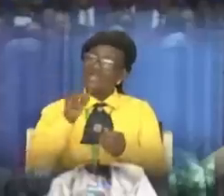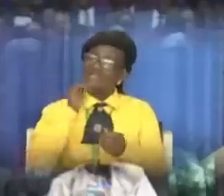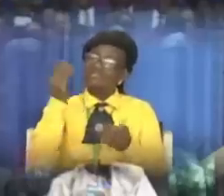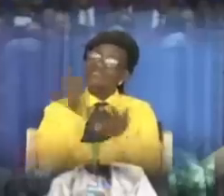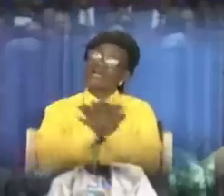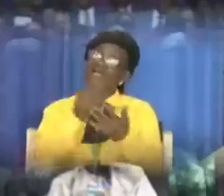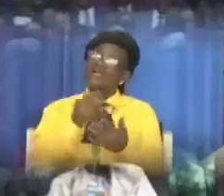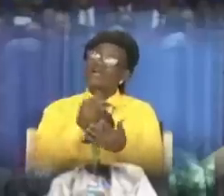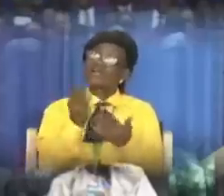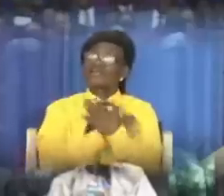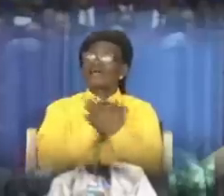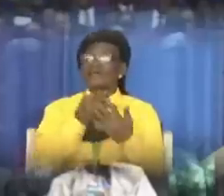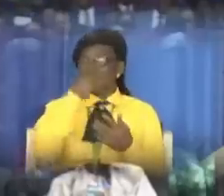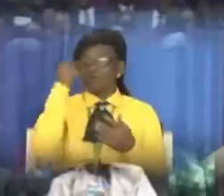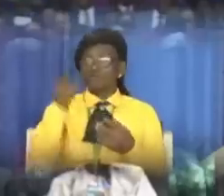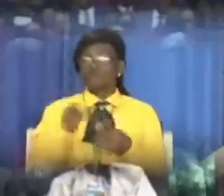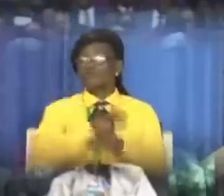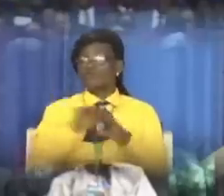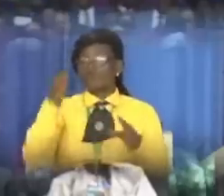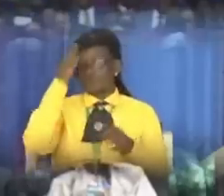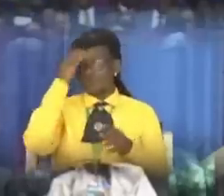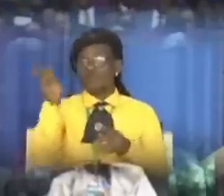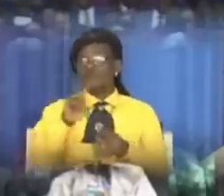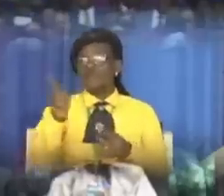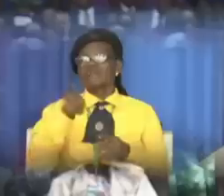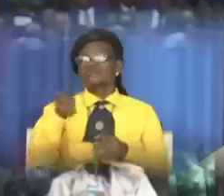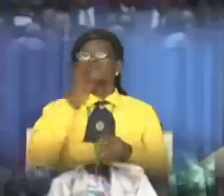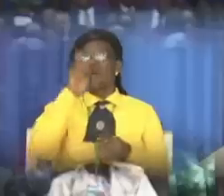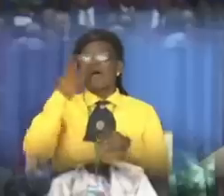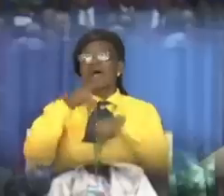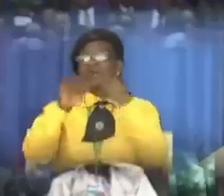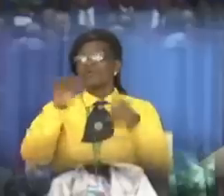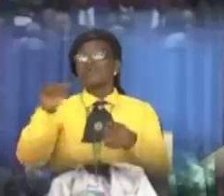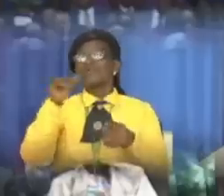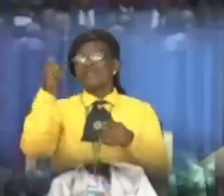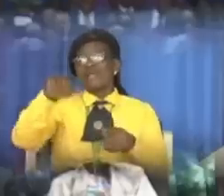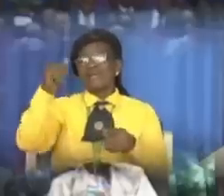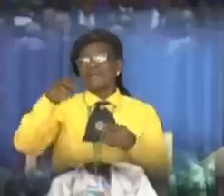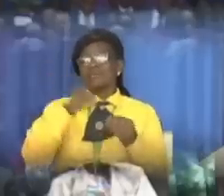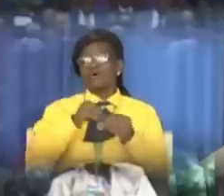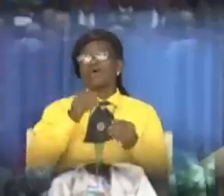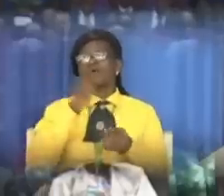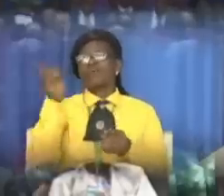stop immediately. When there is darkness, there is stagnation.